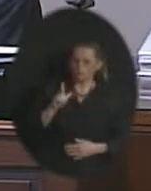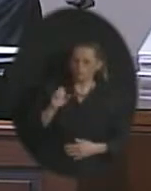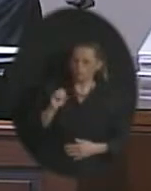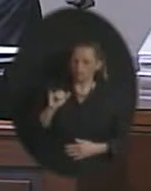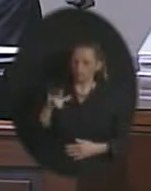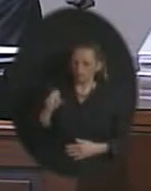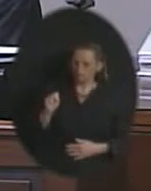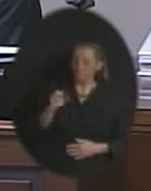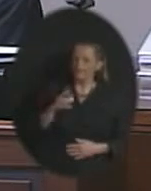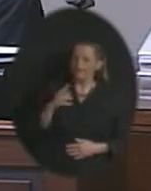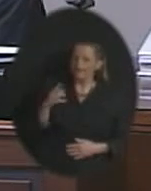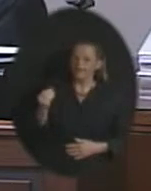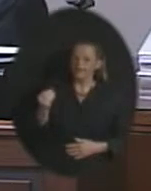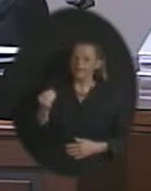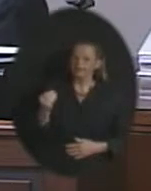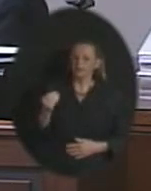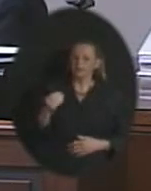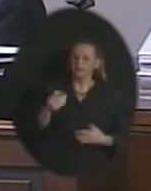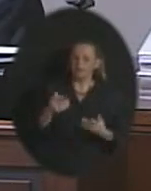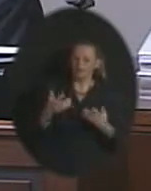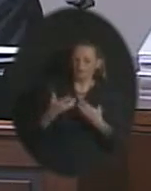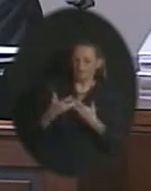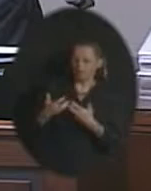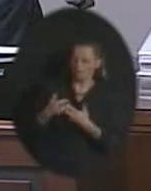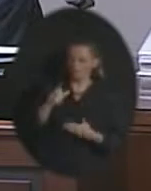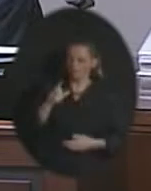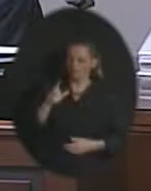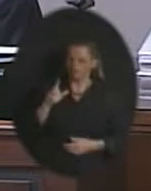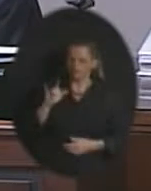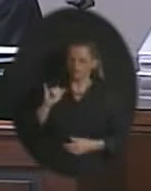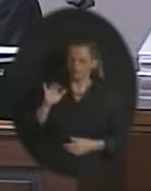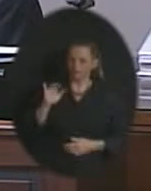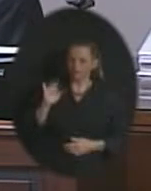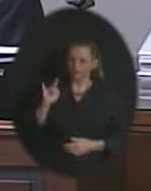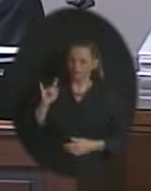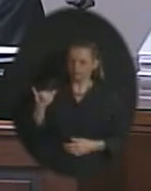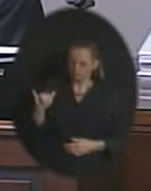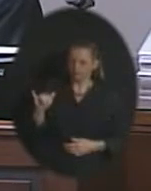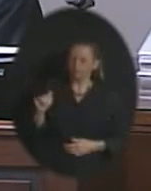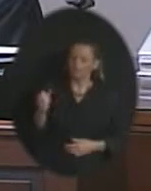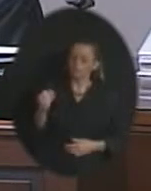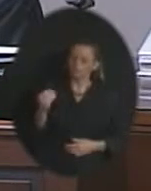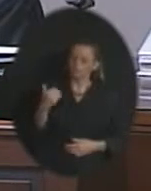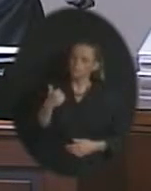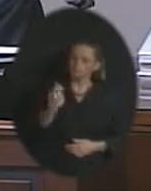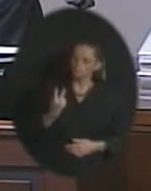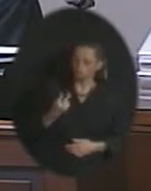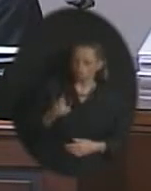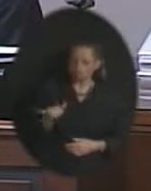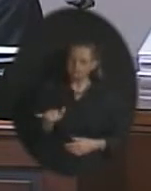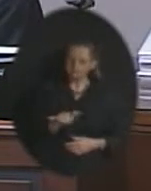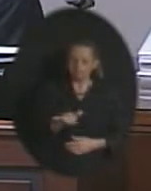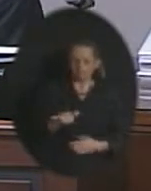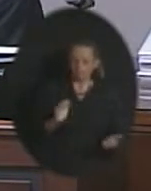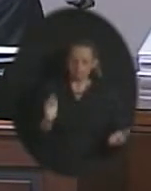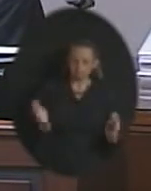of liability. So we at least had some apples and apples comparisons to look at. Are our rates competitive? Are our values competitive? Are our